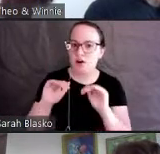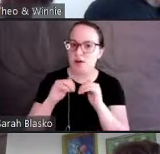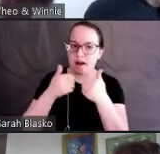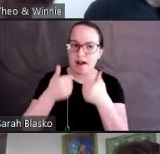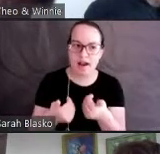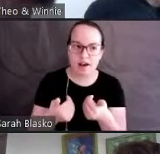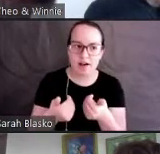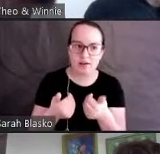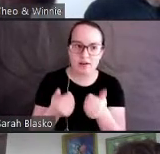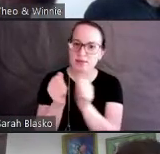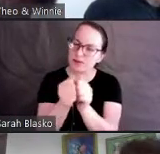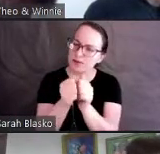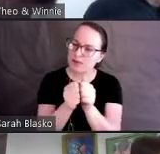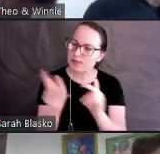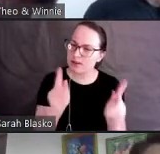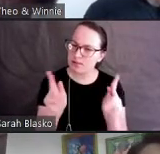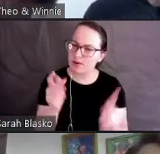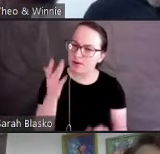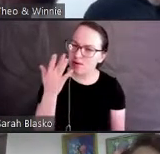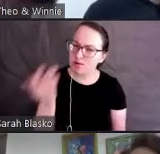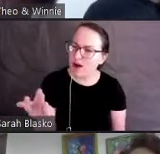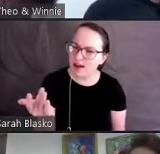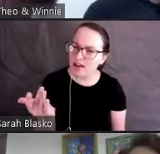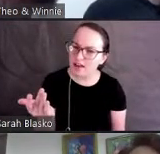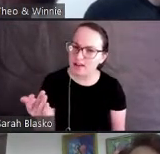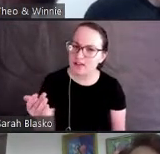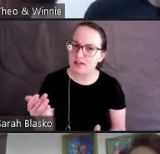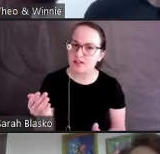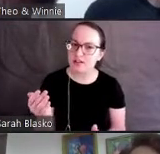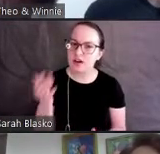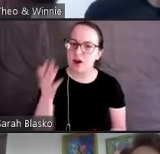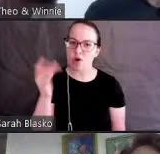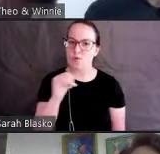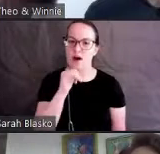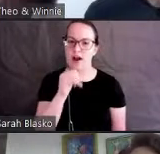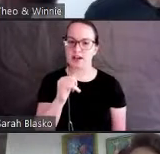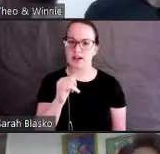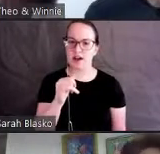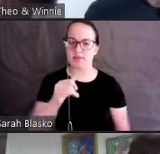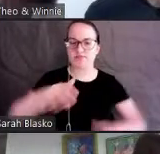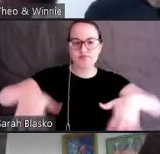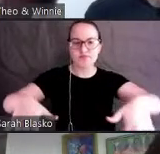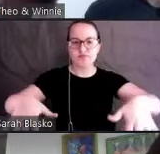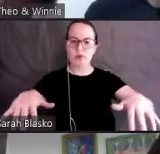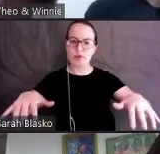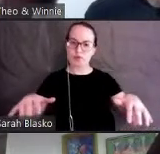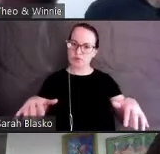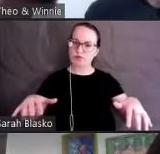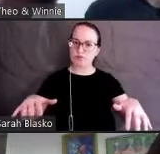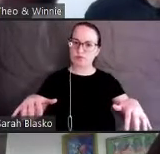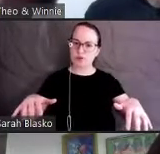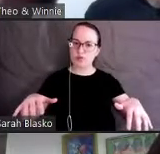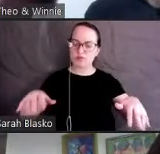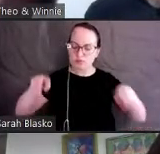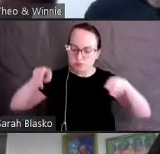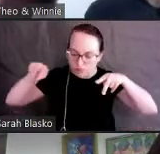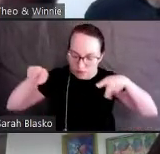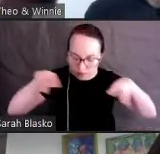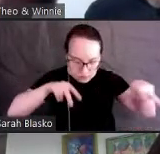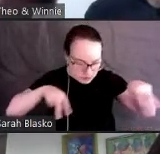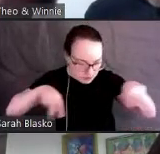why that way? Why not sit high aloft on your throne and rule from a place of